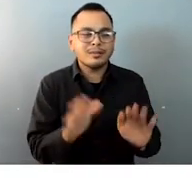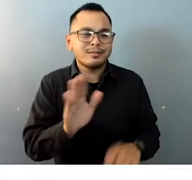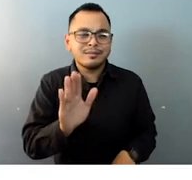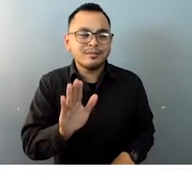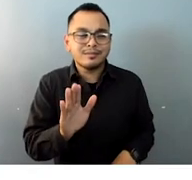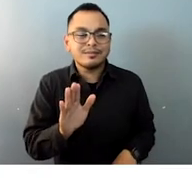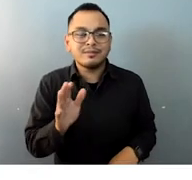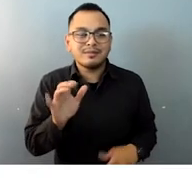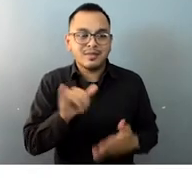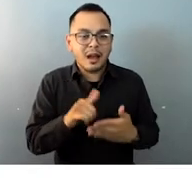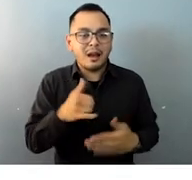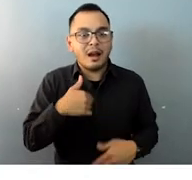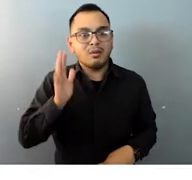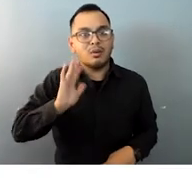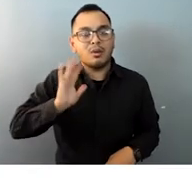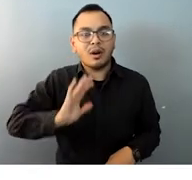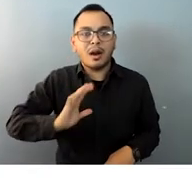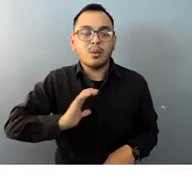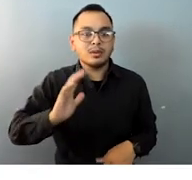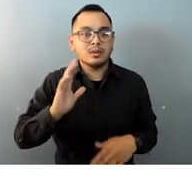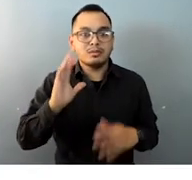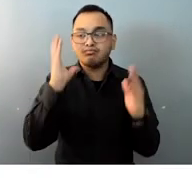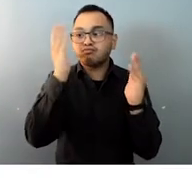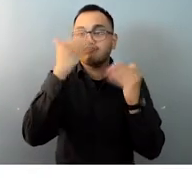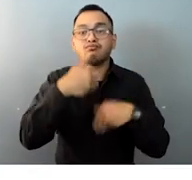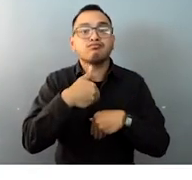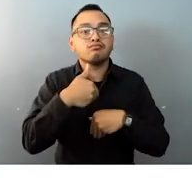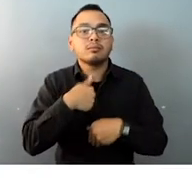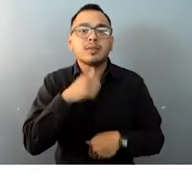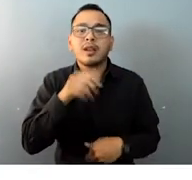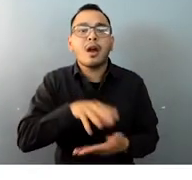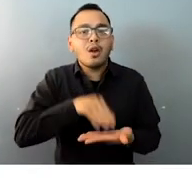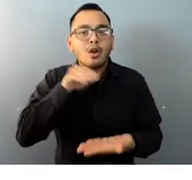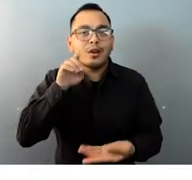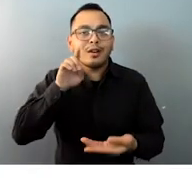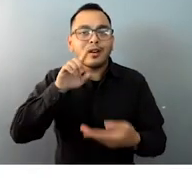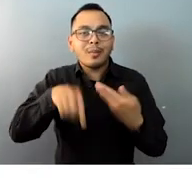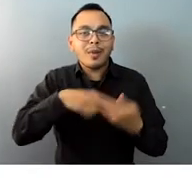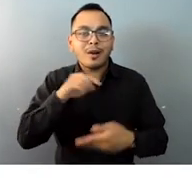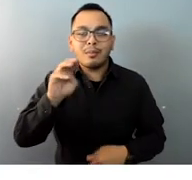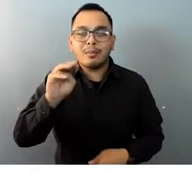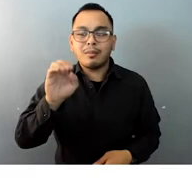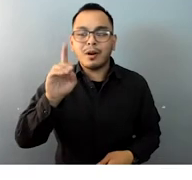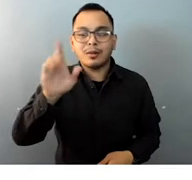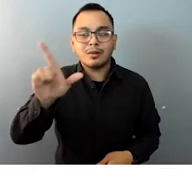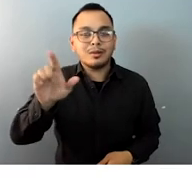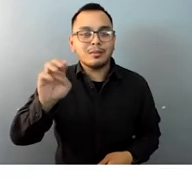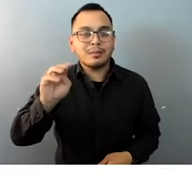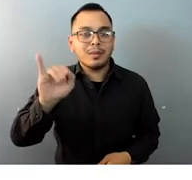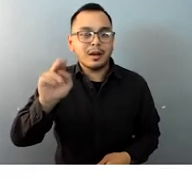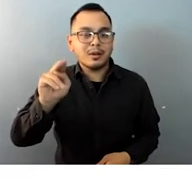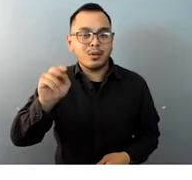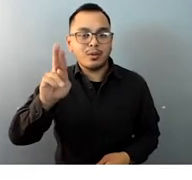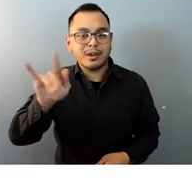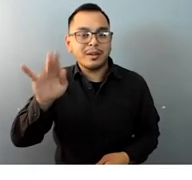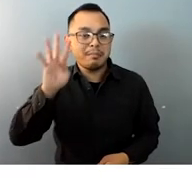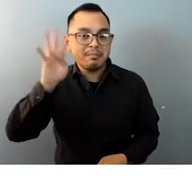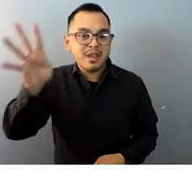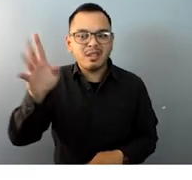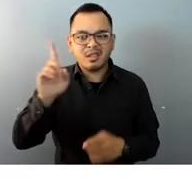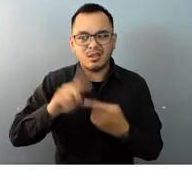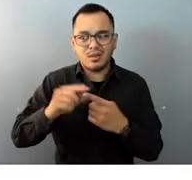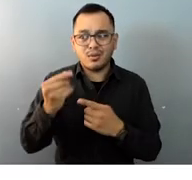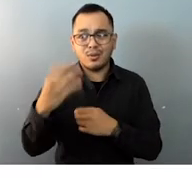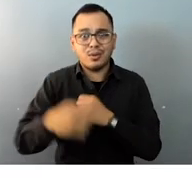you know, this is how sheltered I was. I didn't really learn about the model minority myth